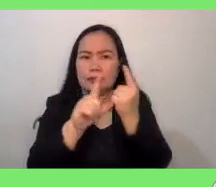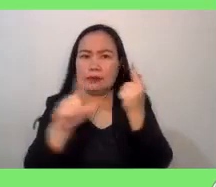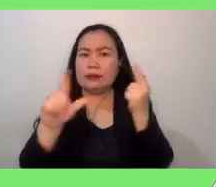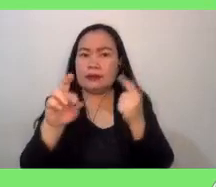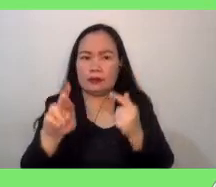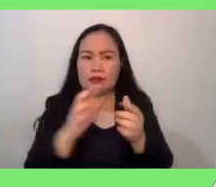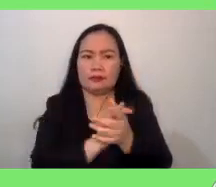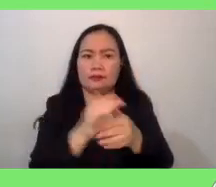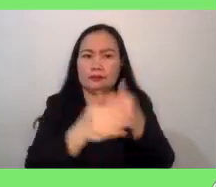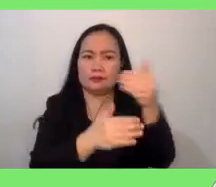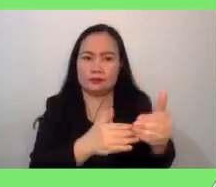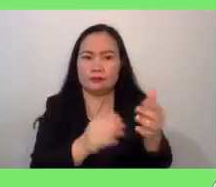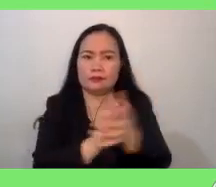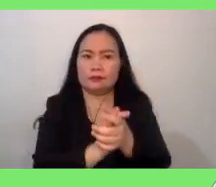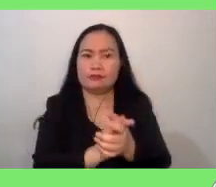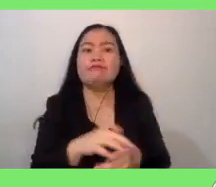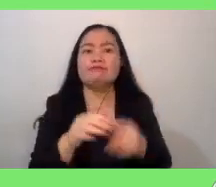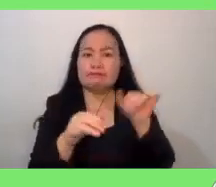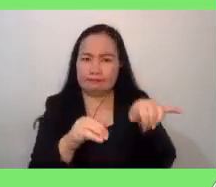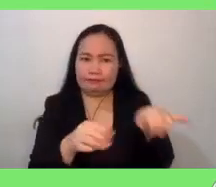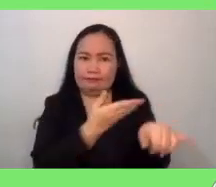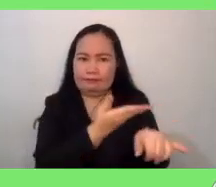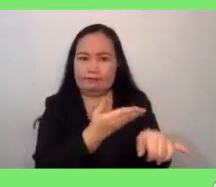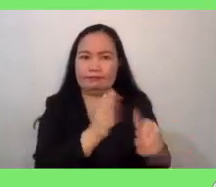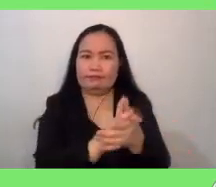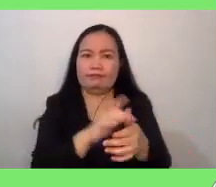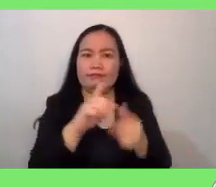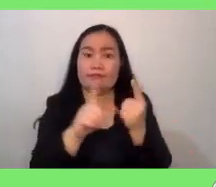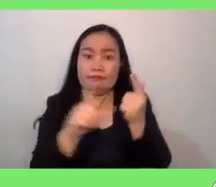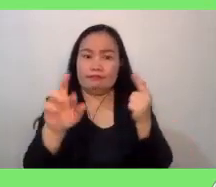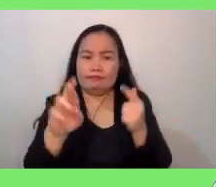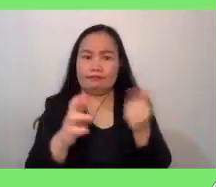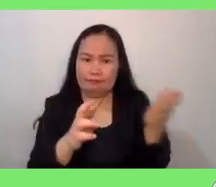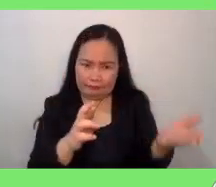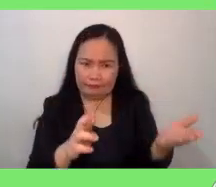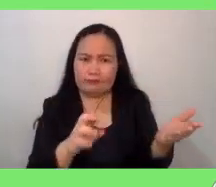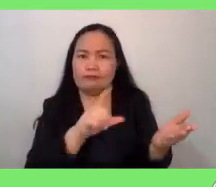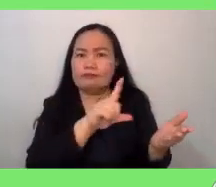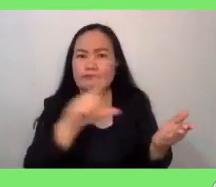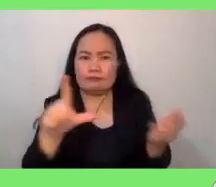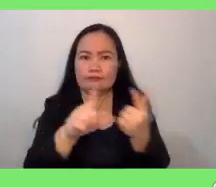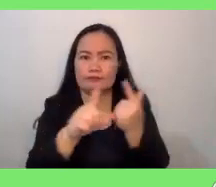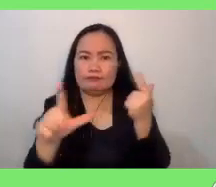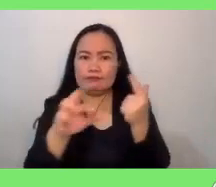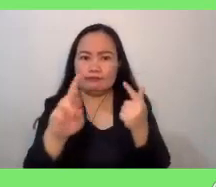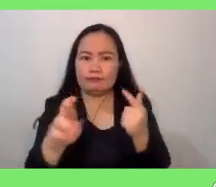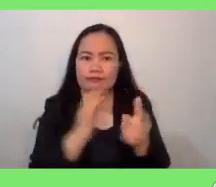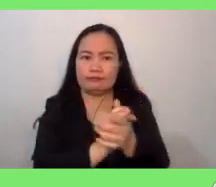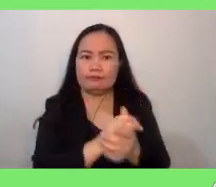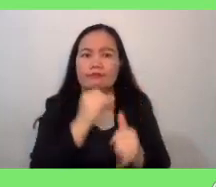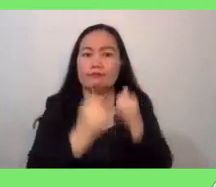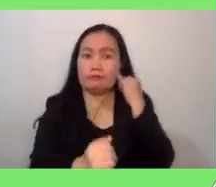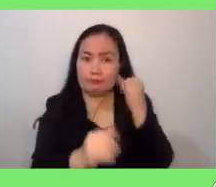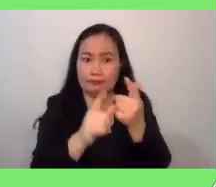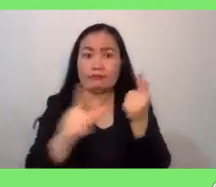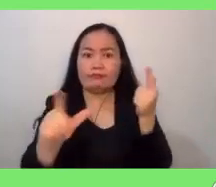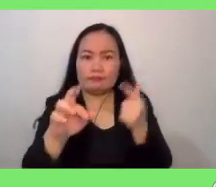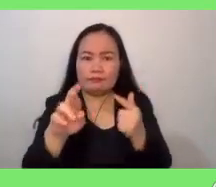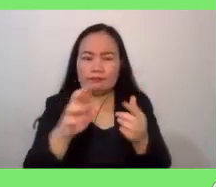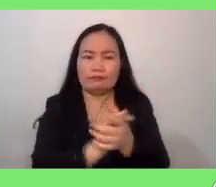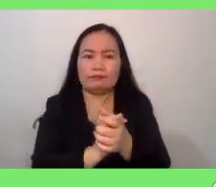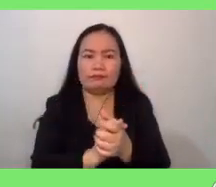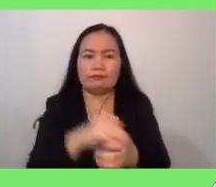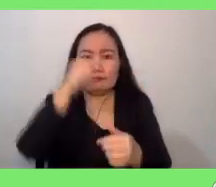Okay. Next. So, this is linear equation. This is also linear equation, and this is also a